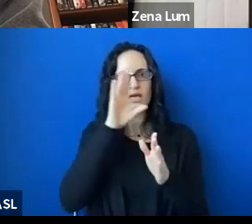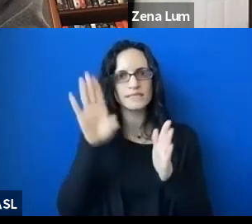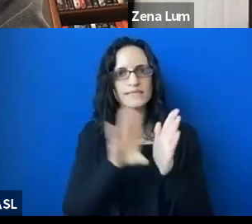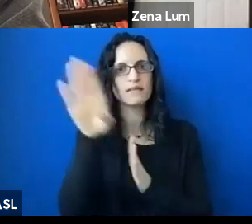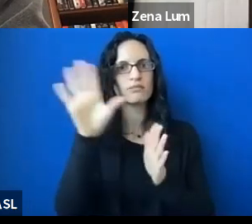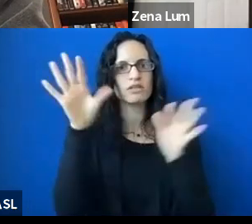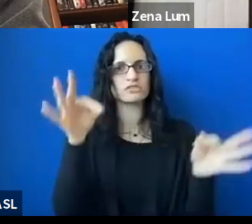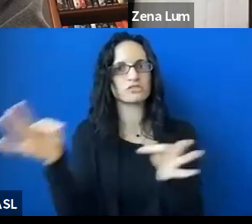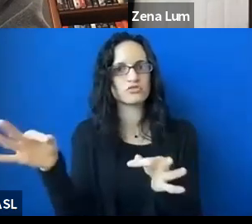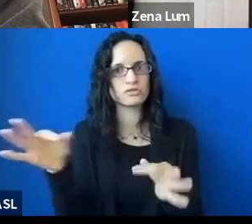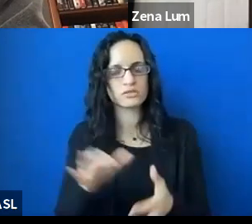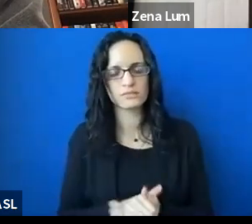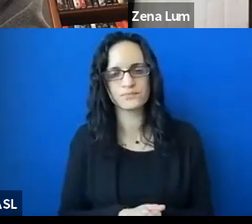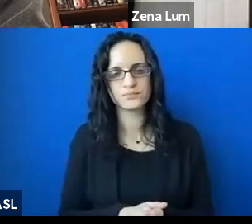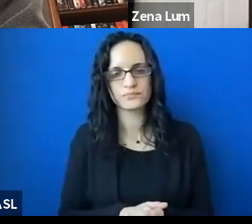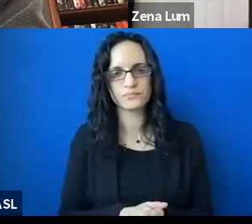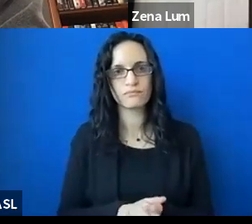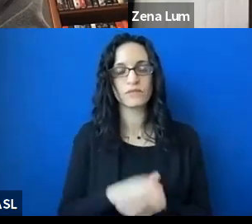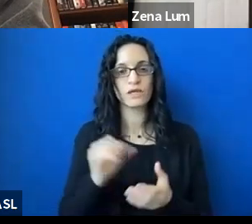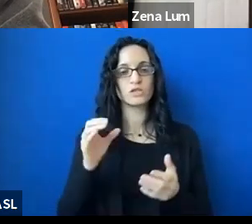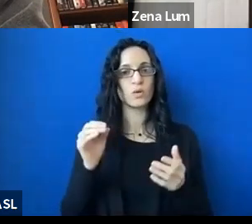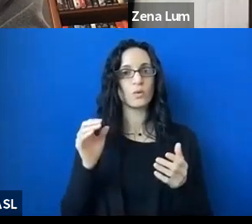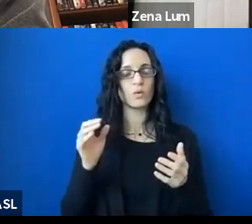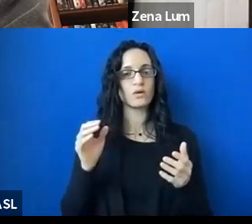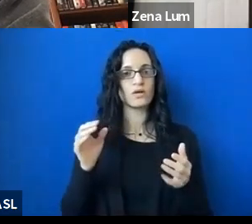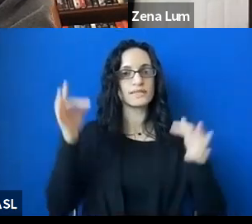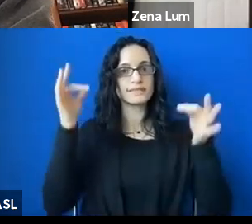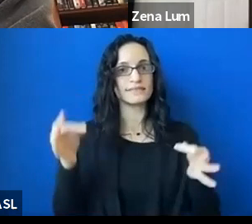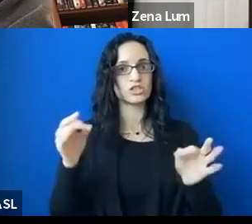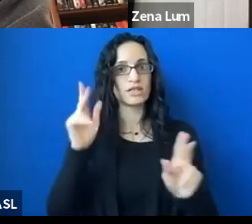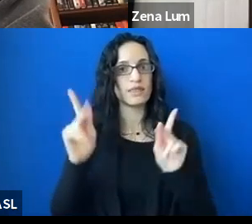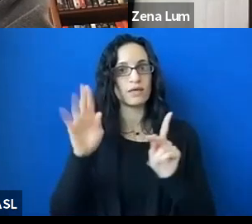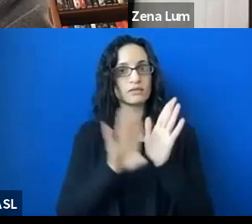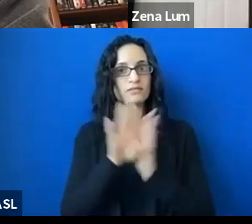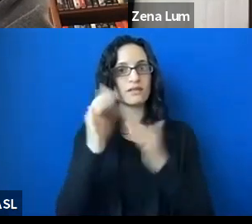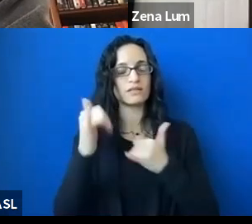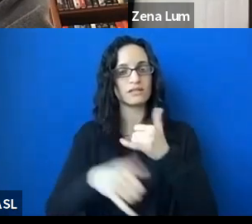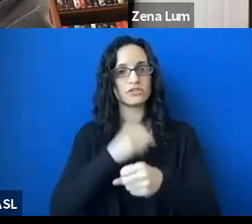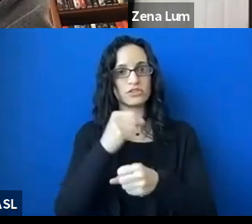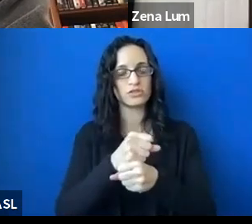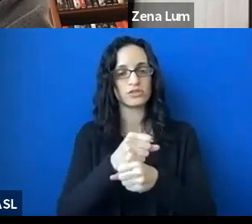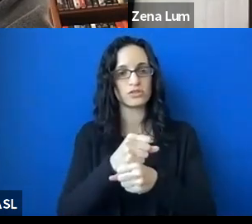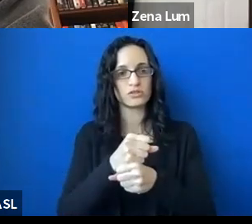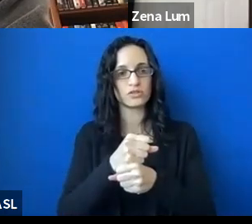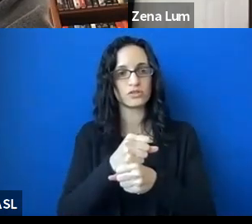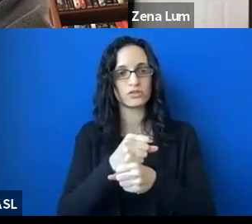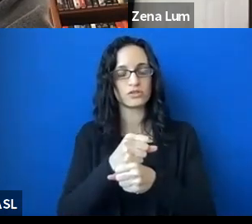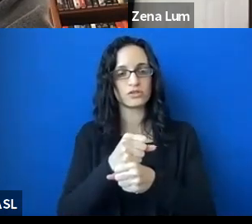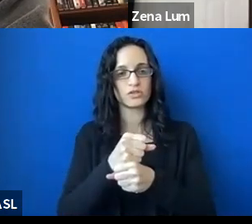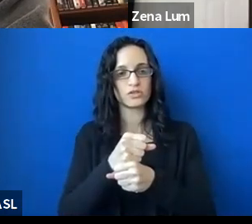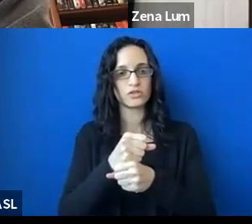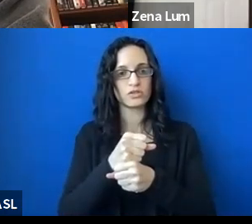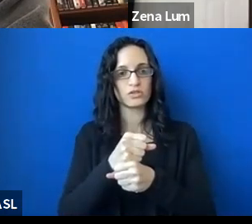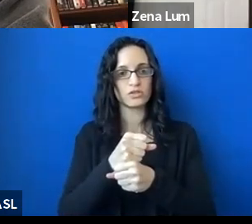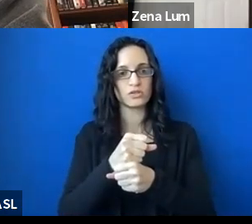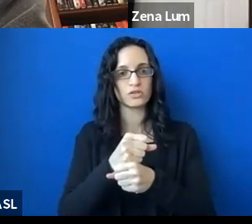the decision that people came up with this year, primarily to exclude Asian students, reminds me of the